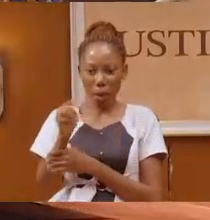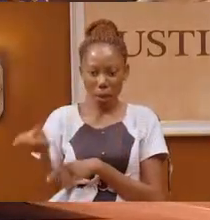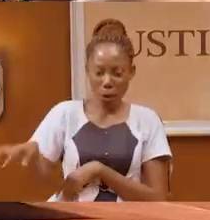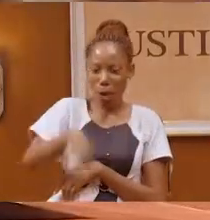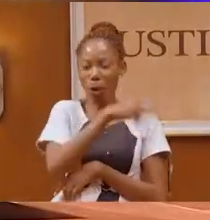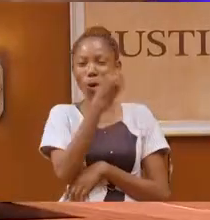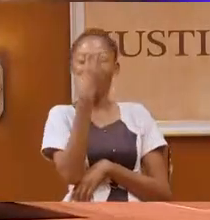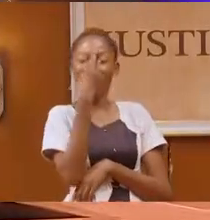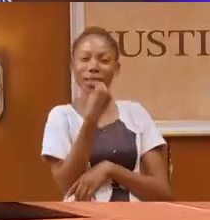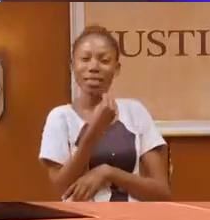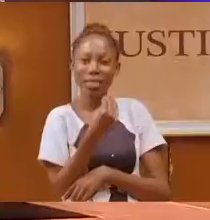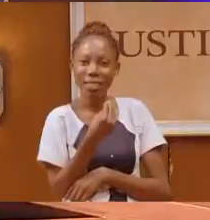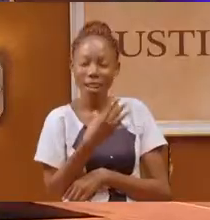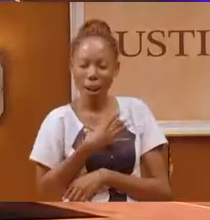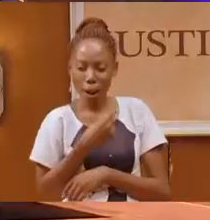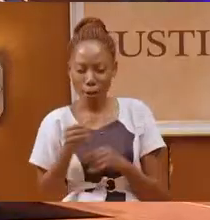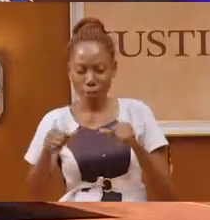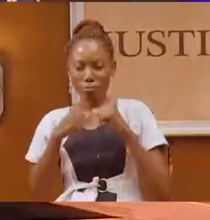So that nothing happened.